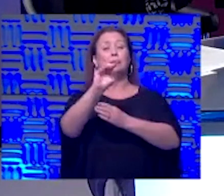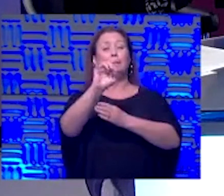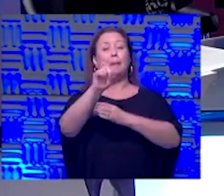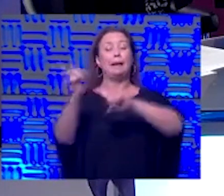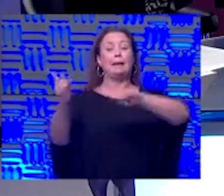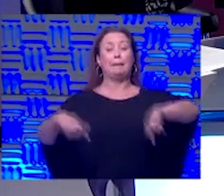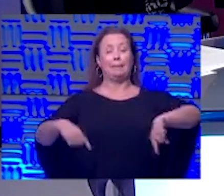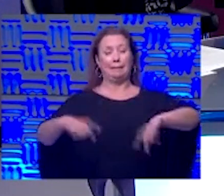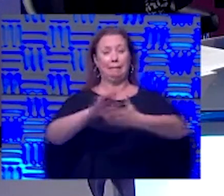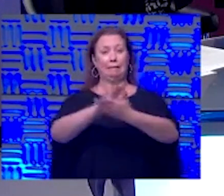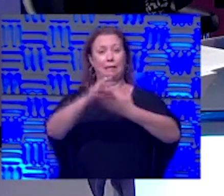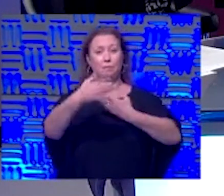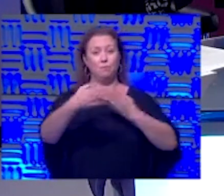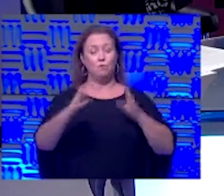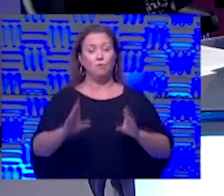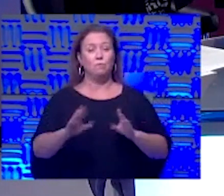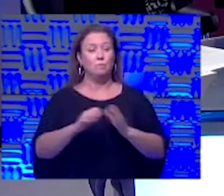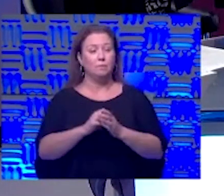things, Dr. Hawkinson?